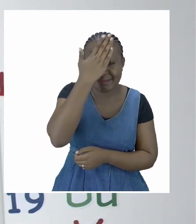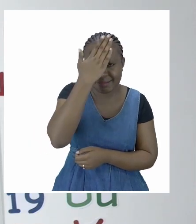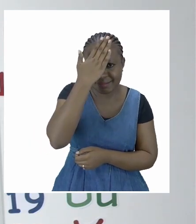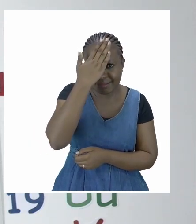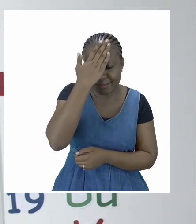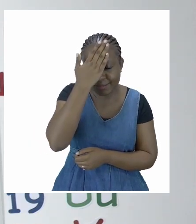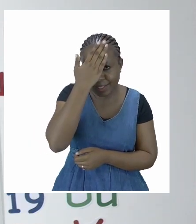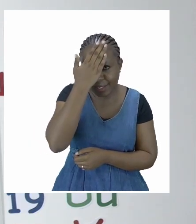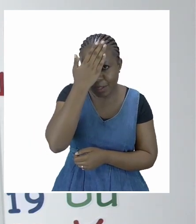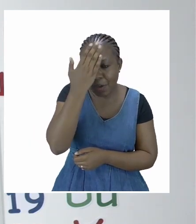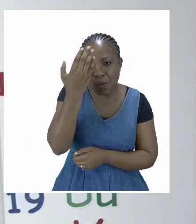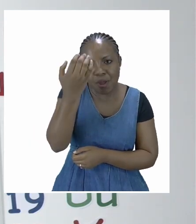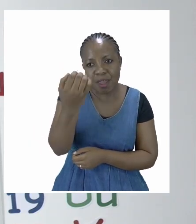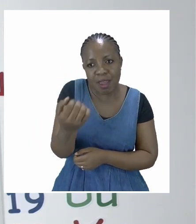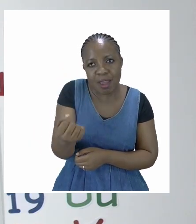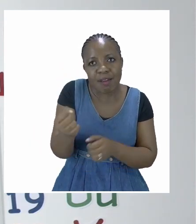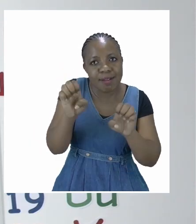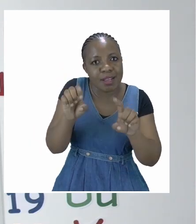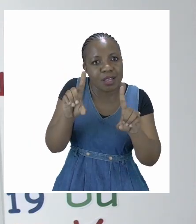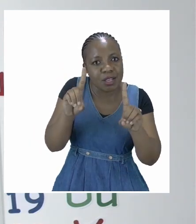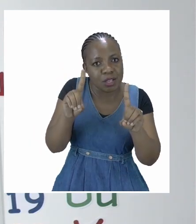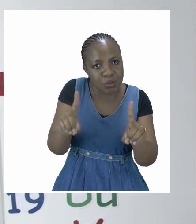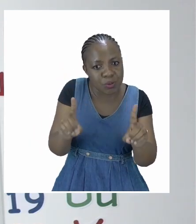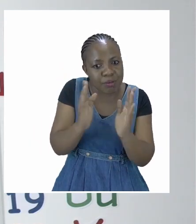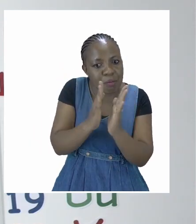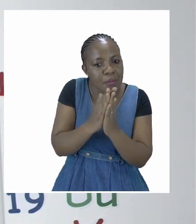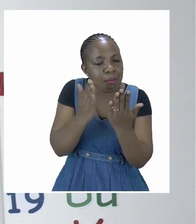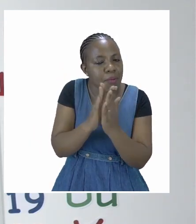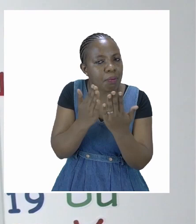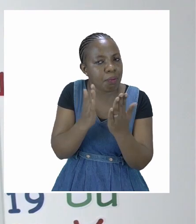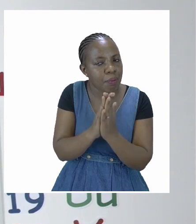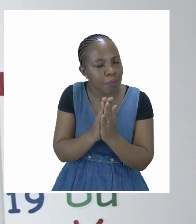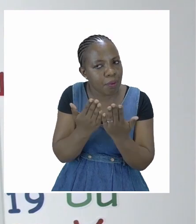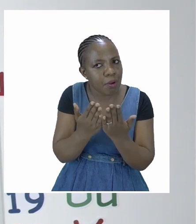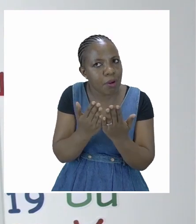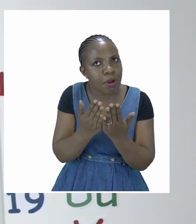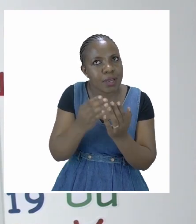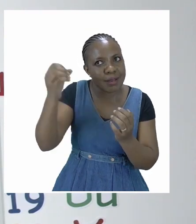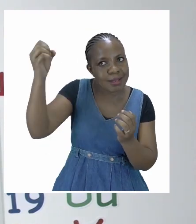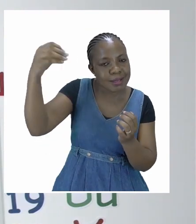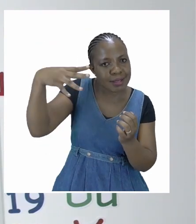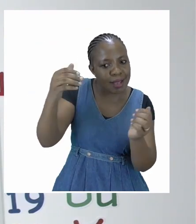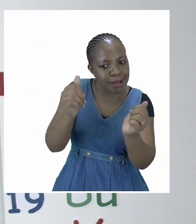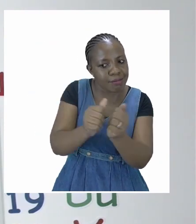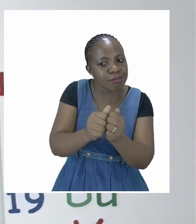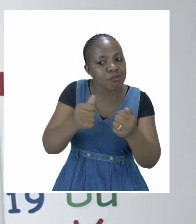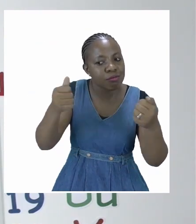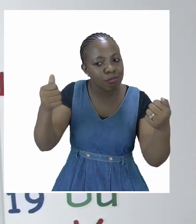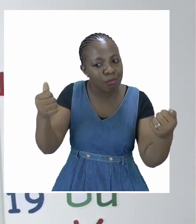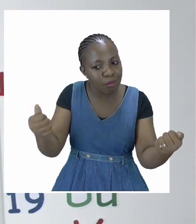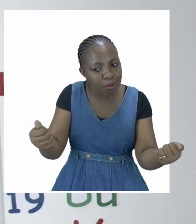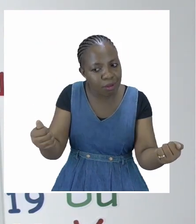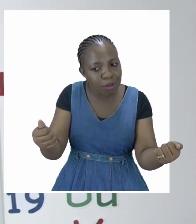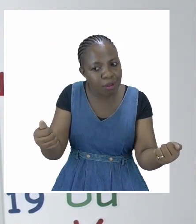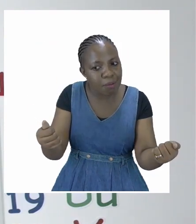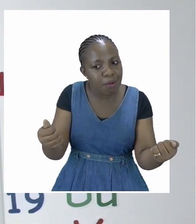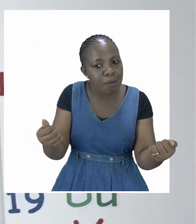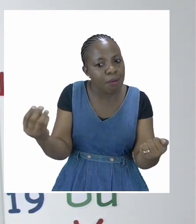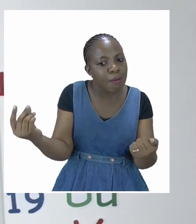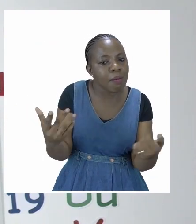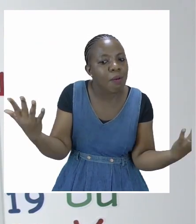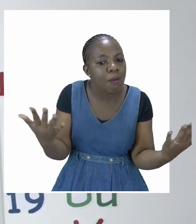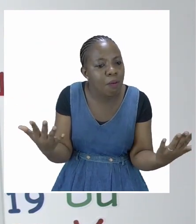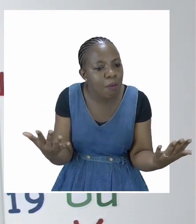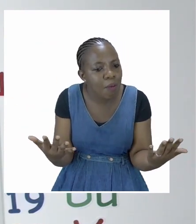booklet in our daily newspaper, street sales, or at your school every Monday